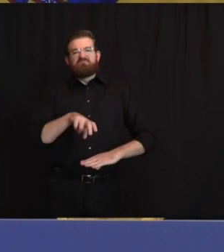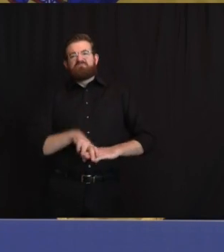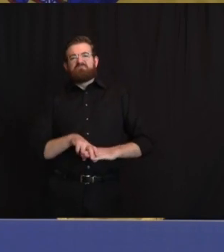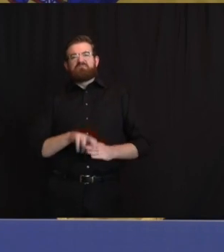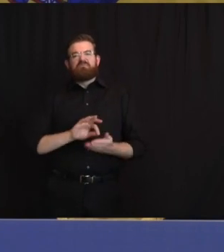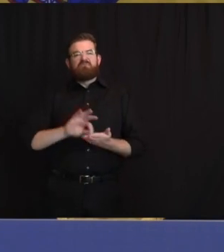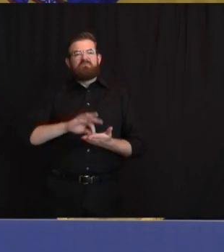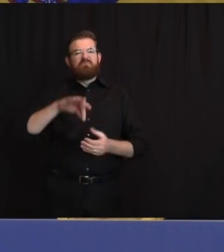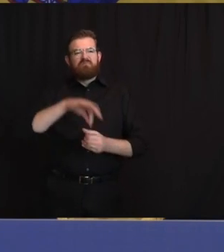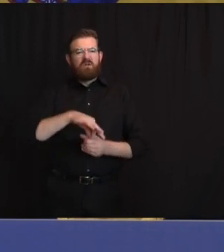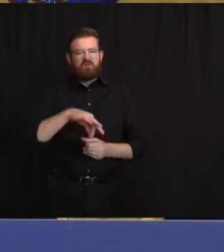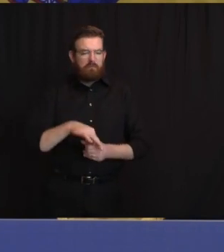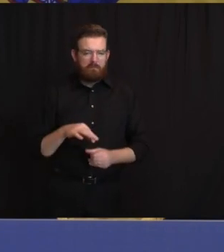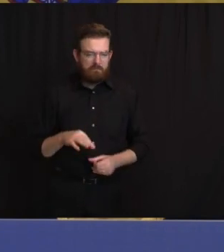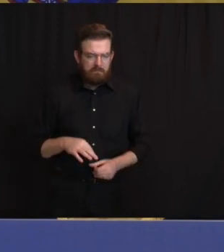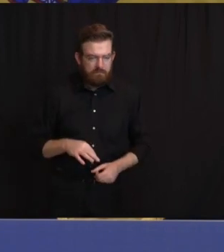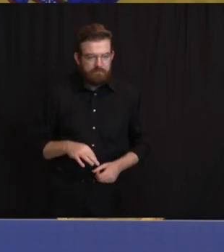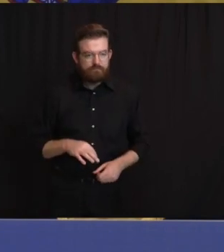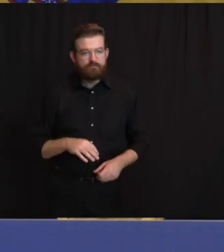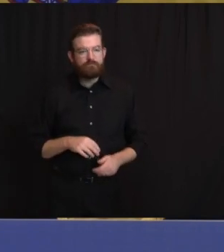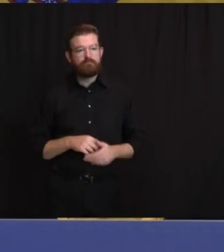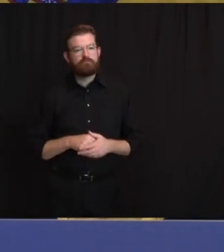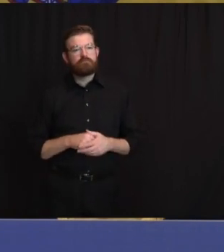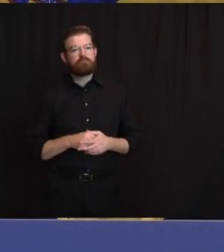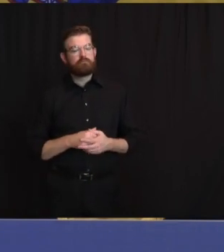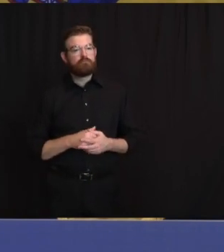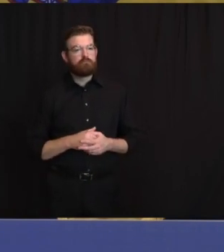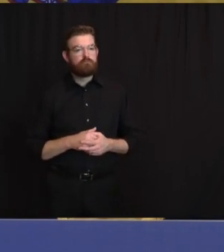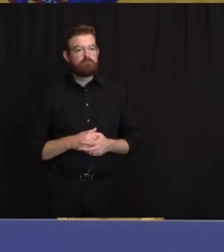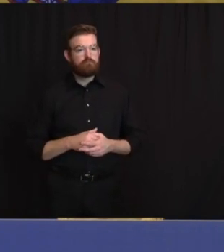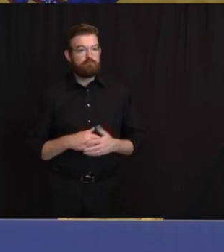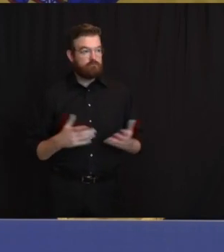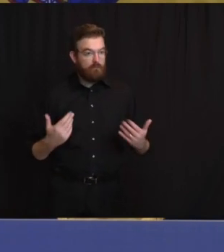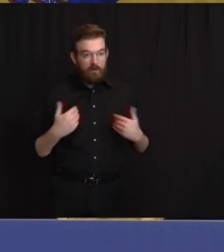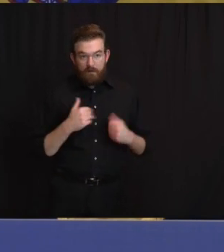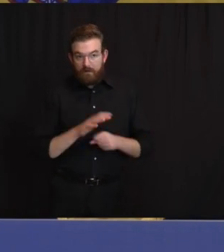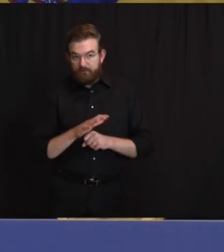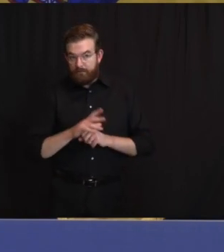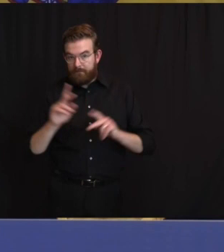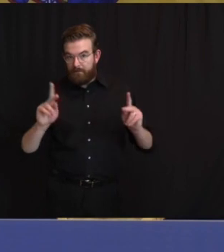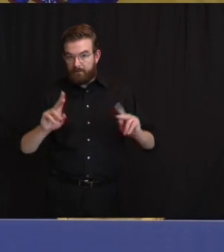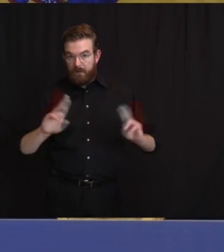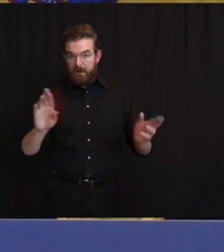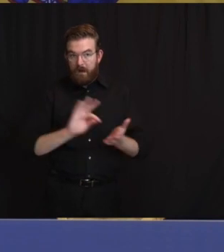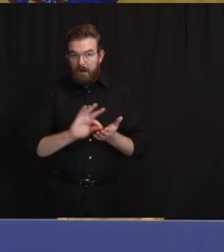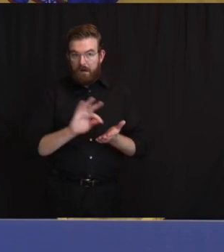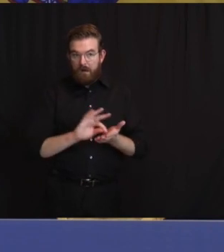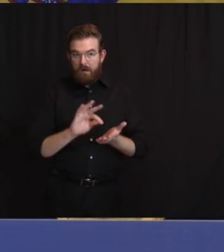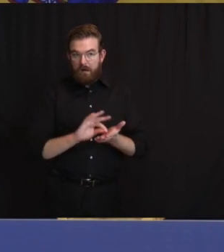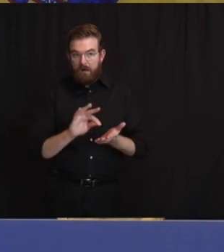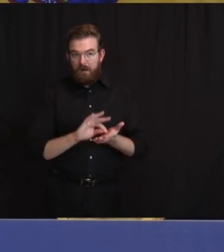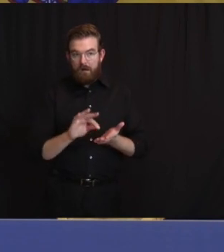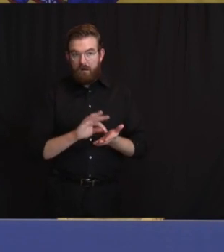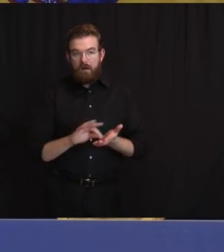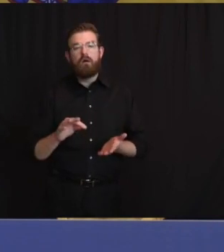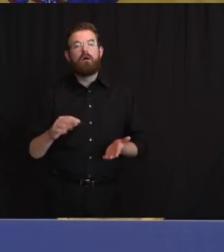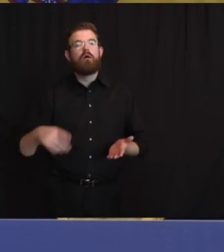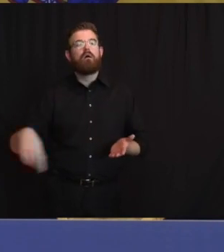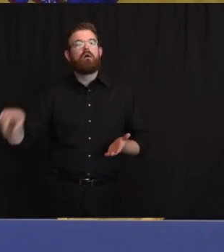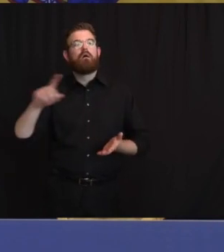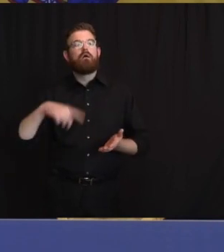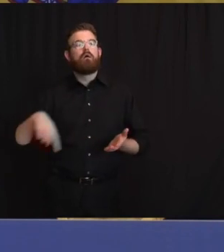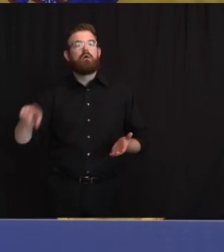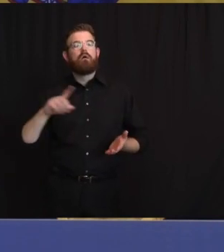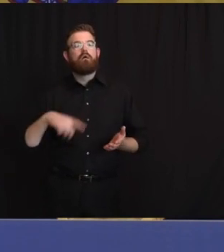reason, we were concerned about whether we'd have the proper capacity of poll workers. So they were there literally as a surge capacity. I have no